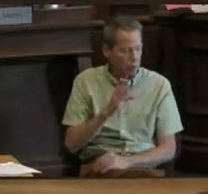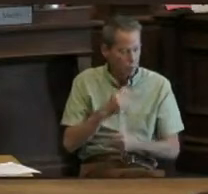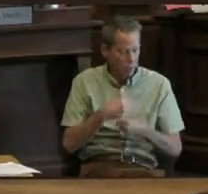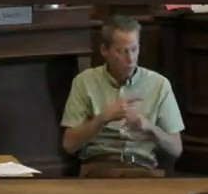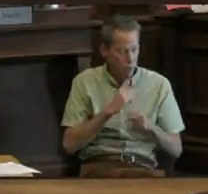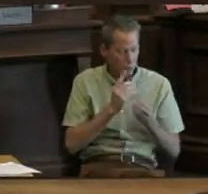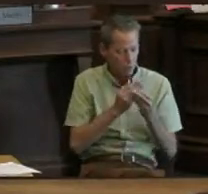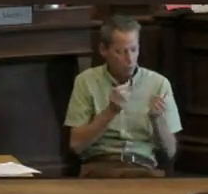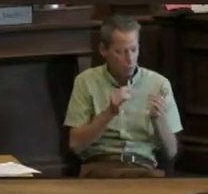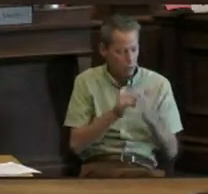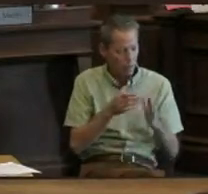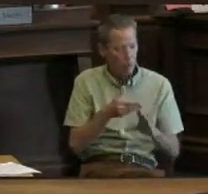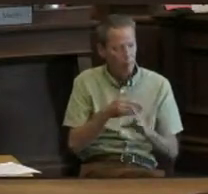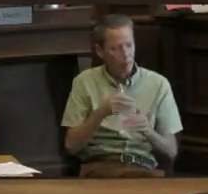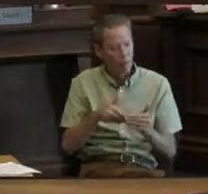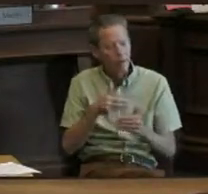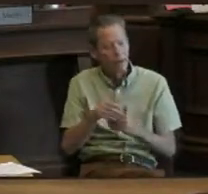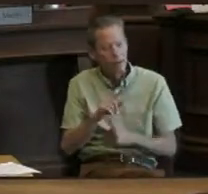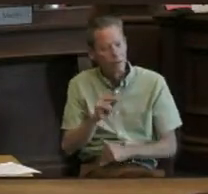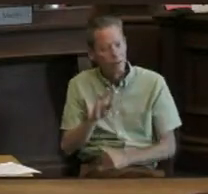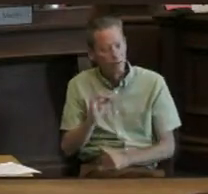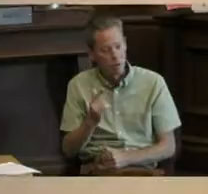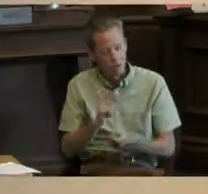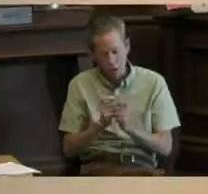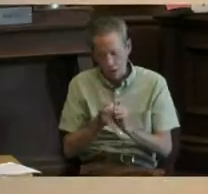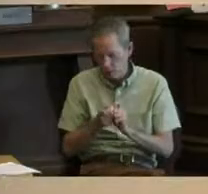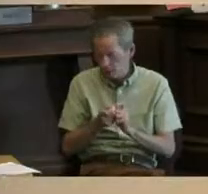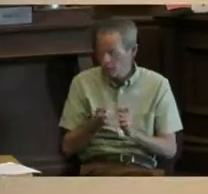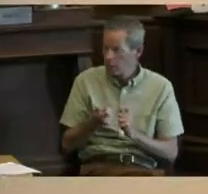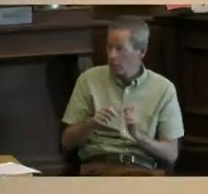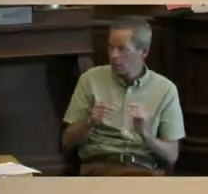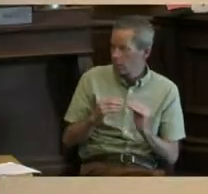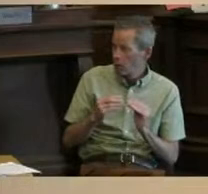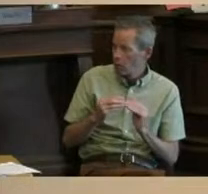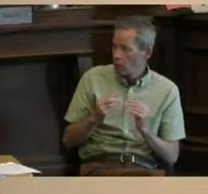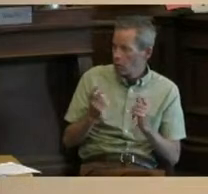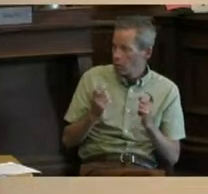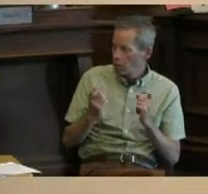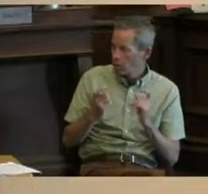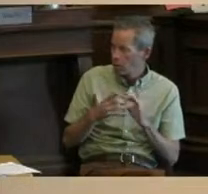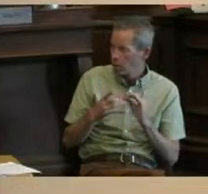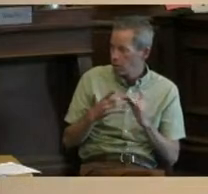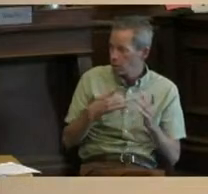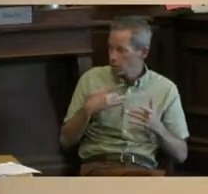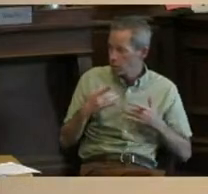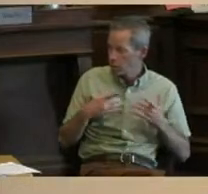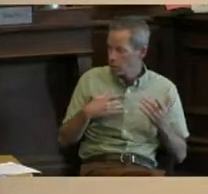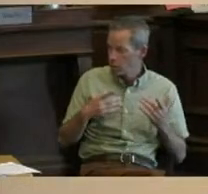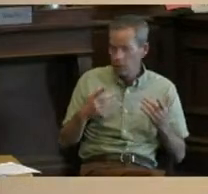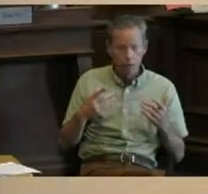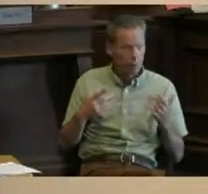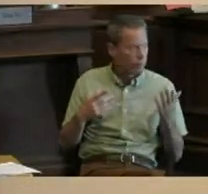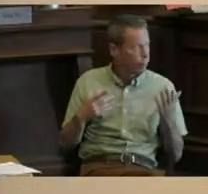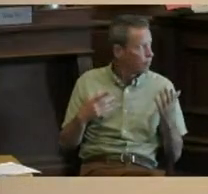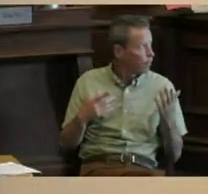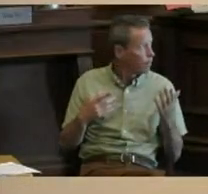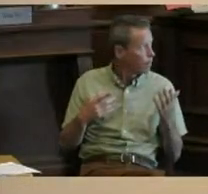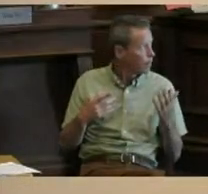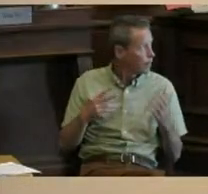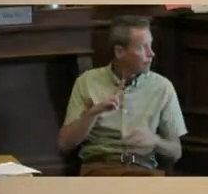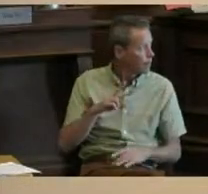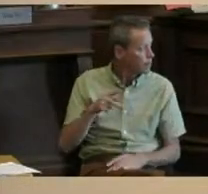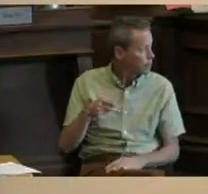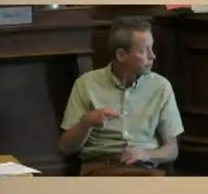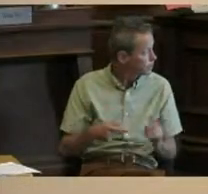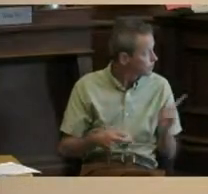updated. Great, thank you. All right, any other questions, comments, or concerns? Seeing none, need a motion. Oh, Council Vice